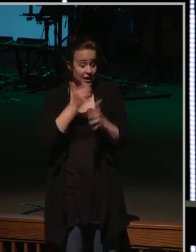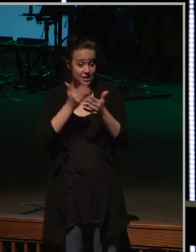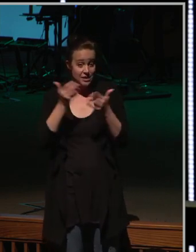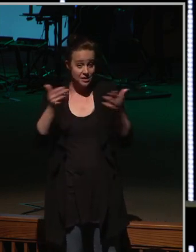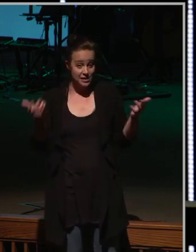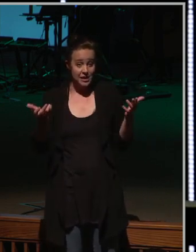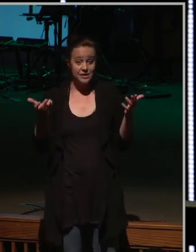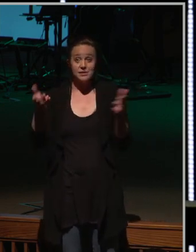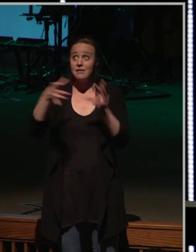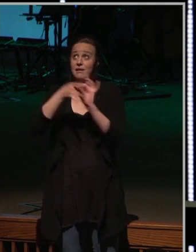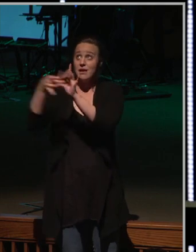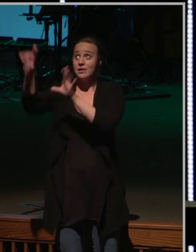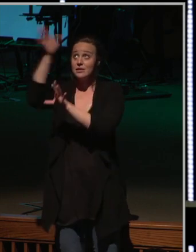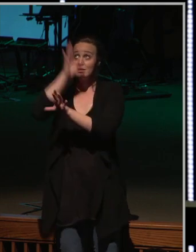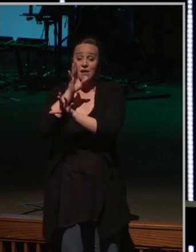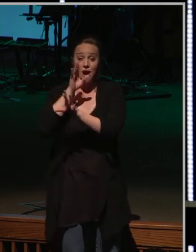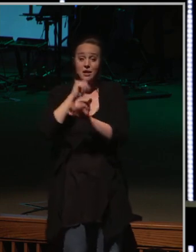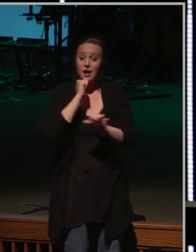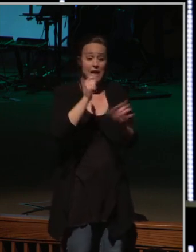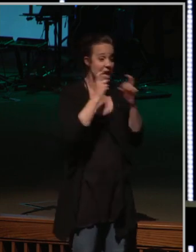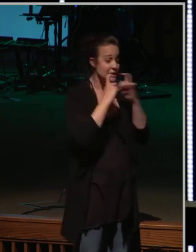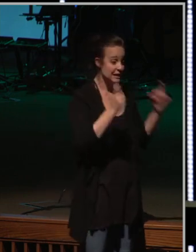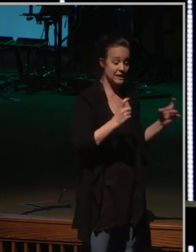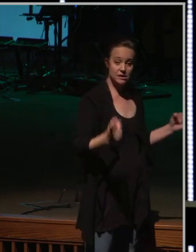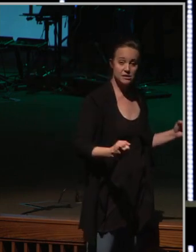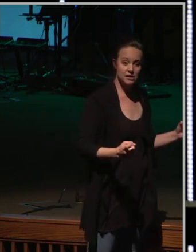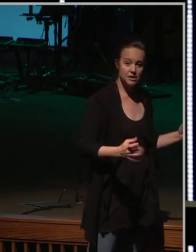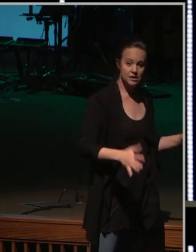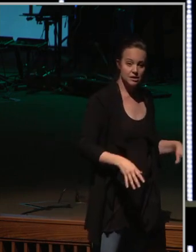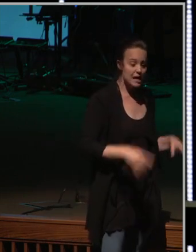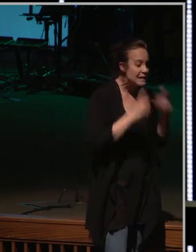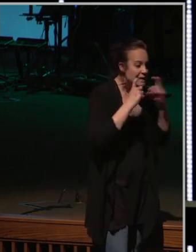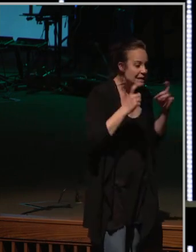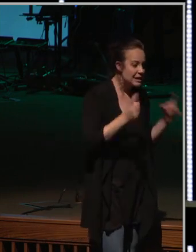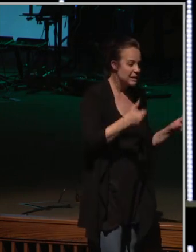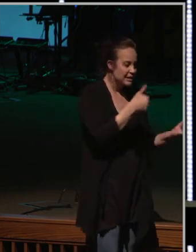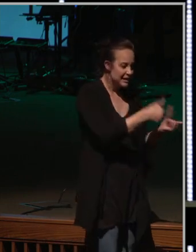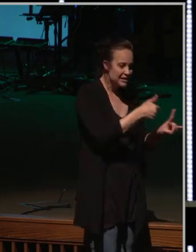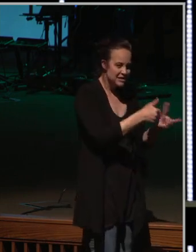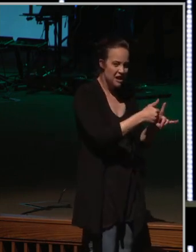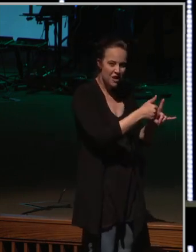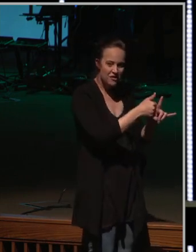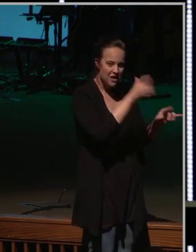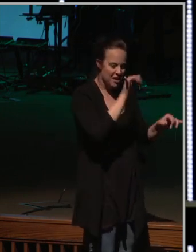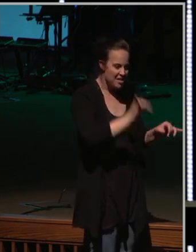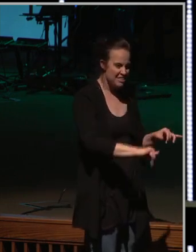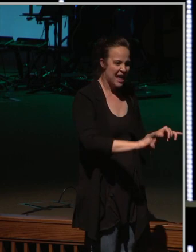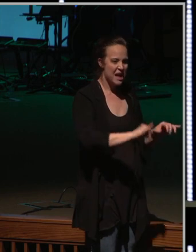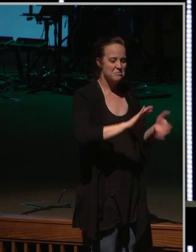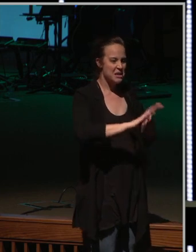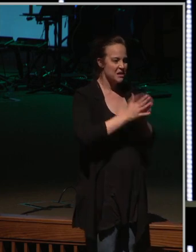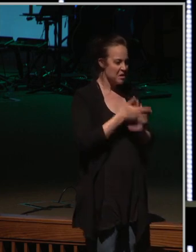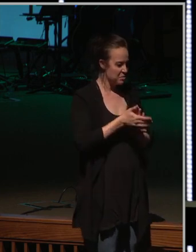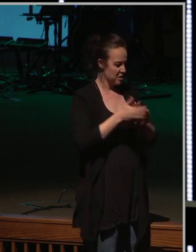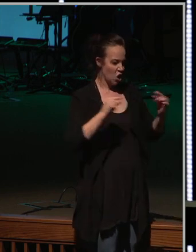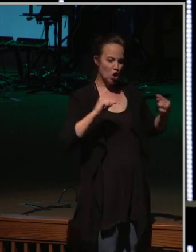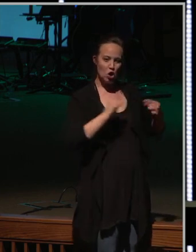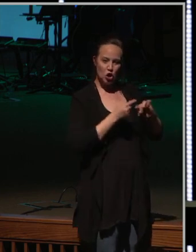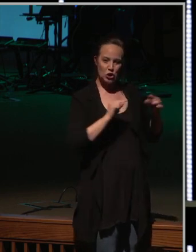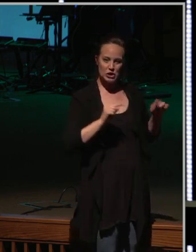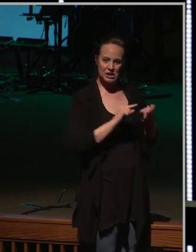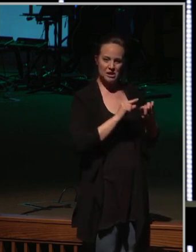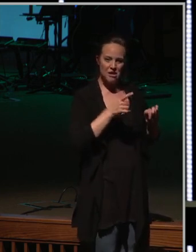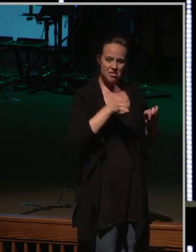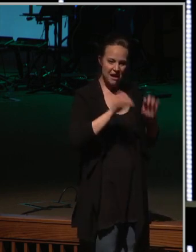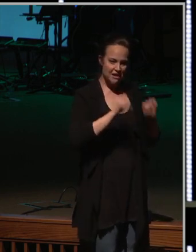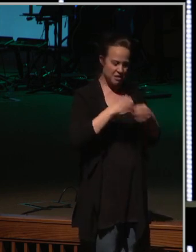sin is a mortal wound. Sinful beings cannot live in the presence of a just and holy God, and so we have a problem. God loves us, and yet we